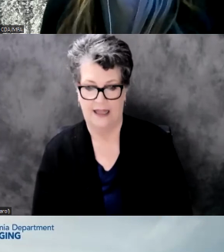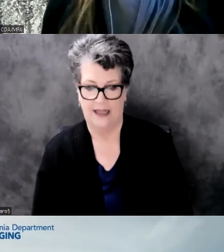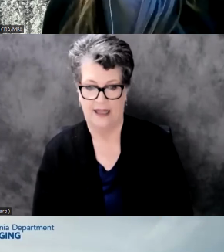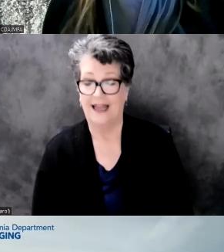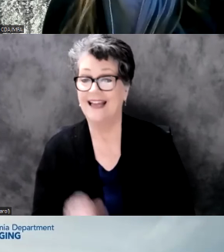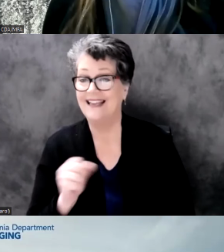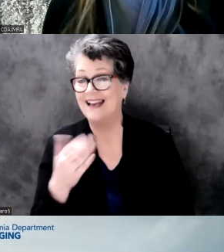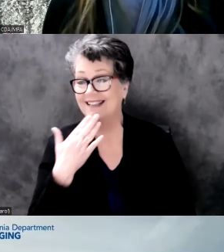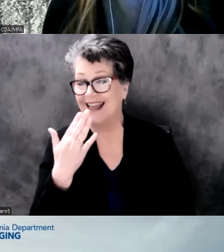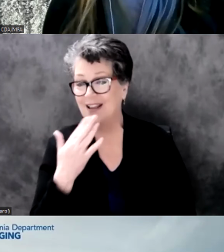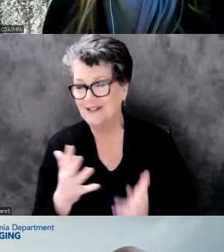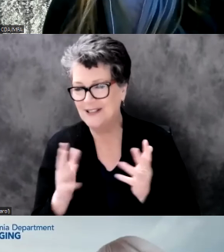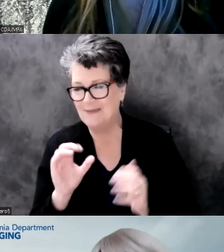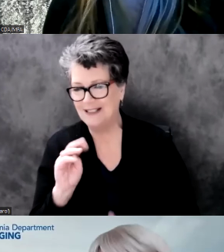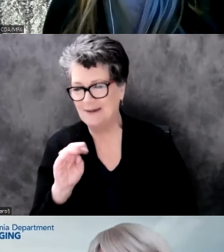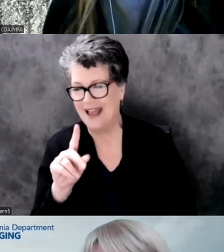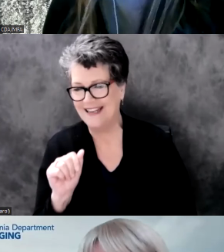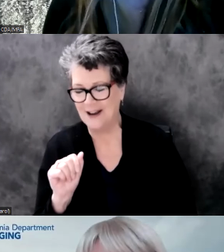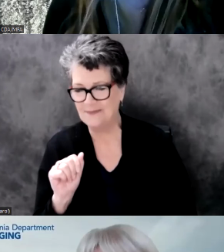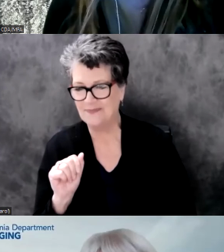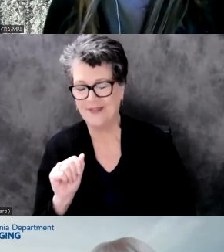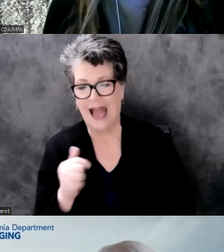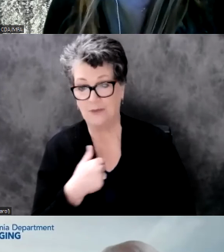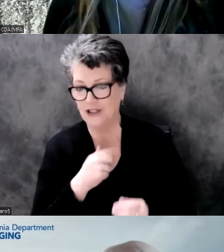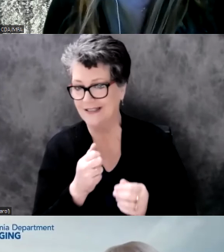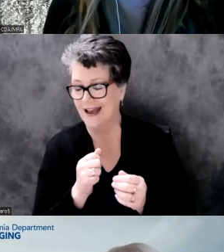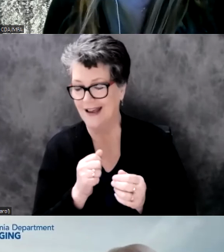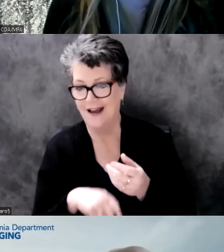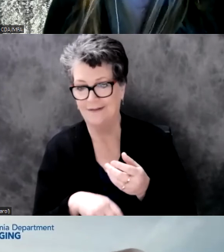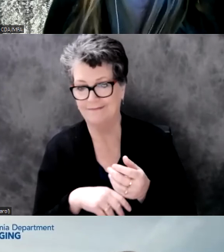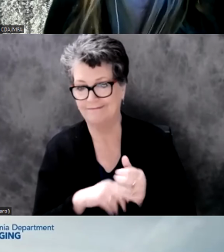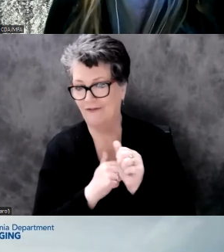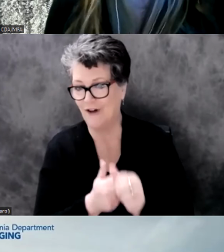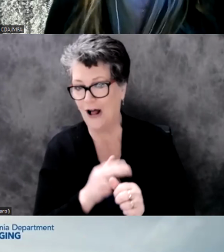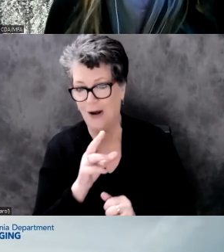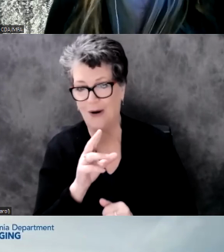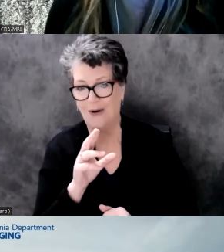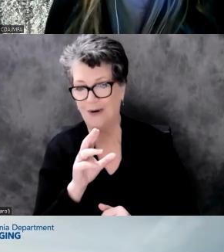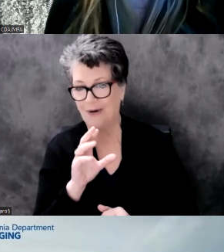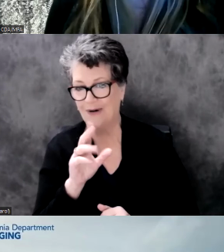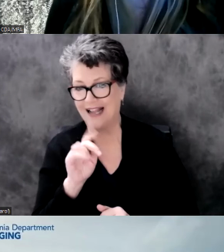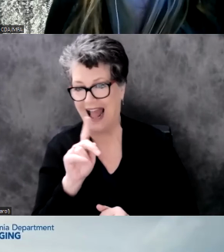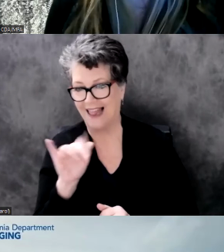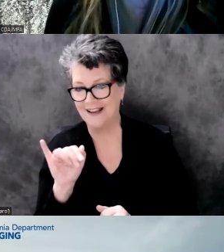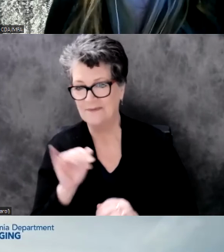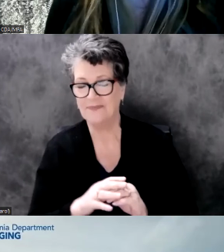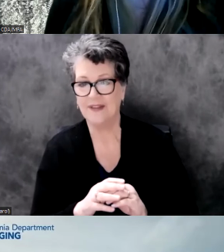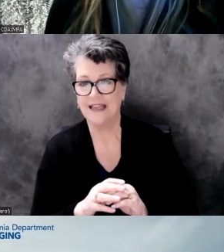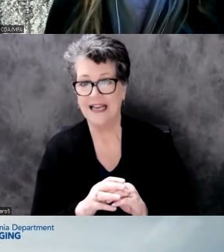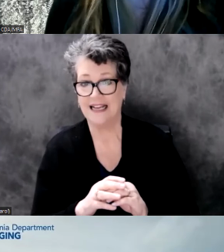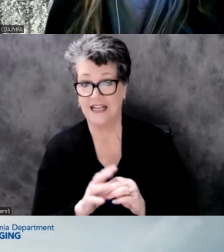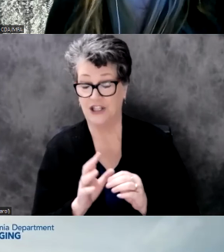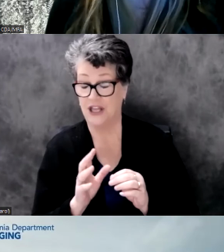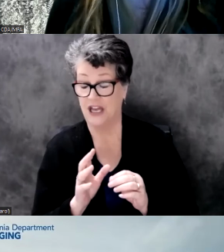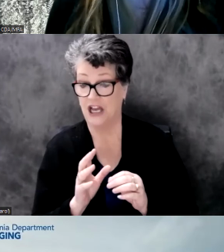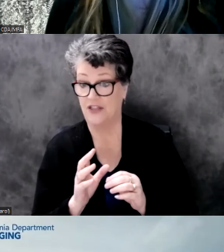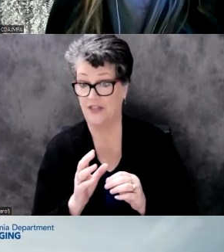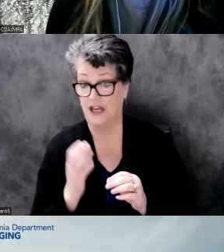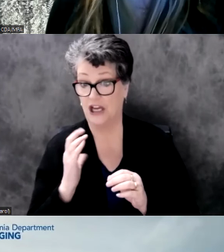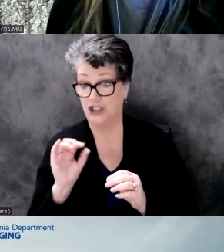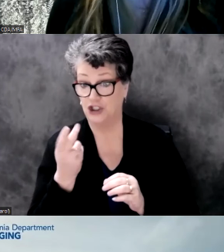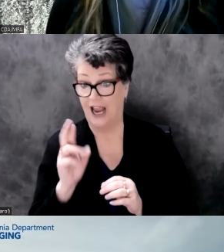Yes, thank you so much, Amanda. And I'm just going to follow Callie because I agree, as the chair for one of those coalitions